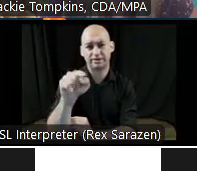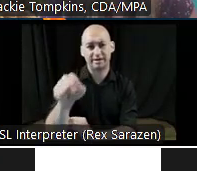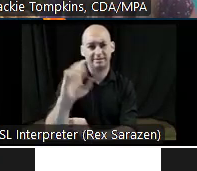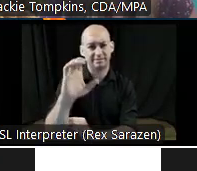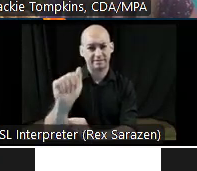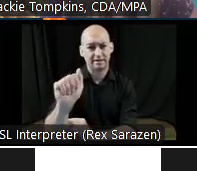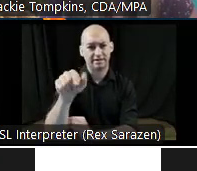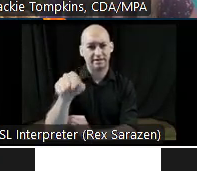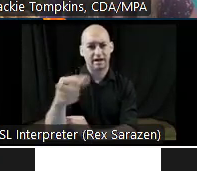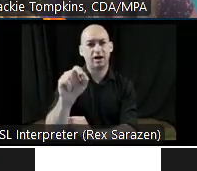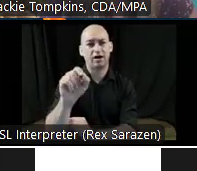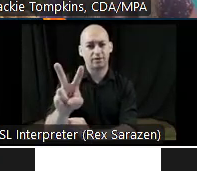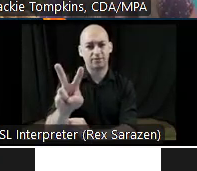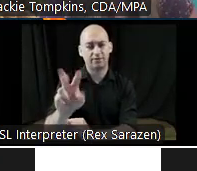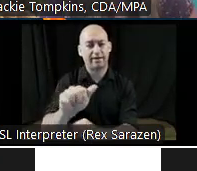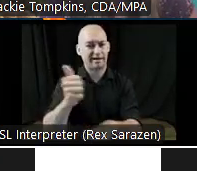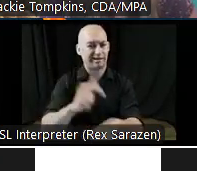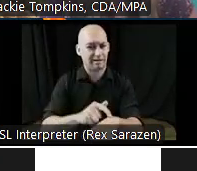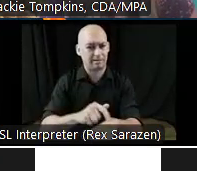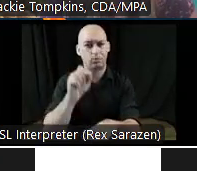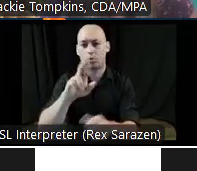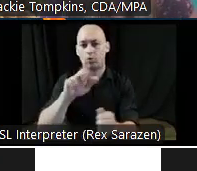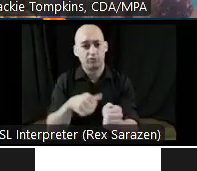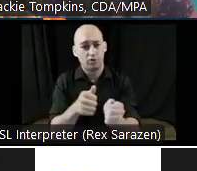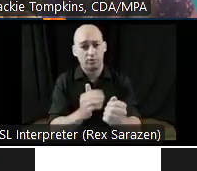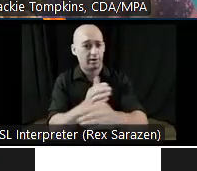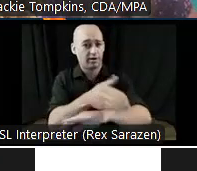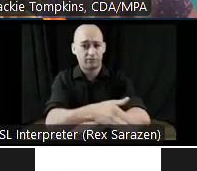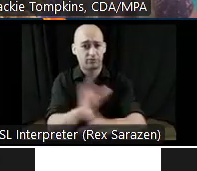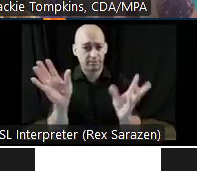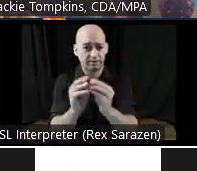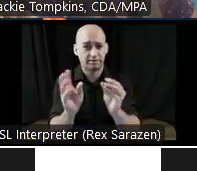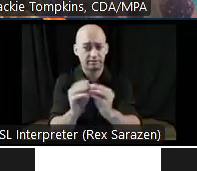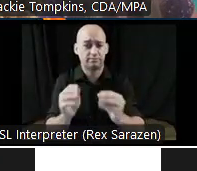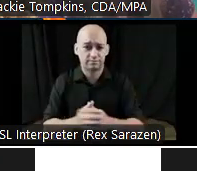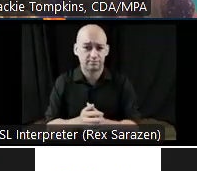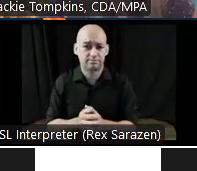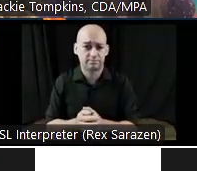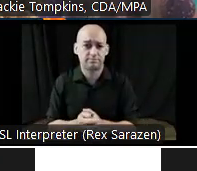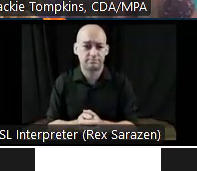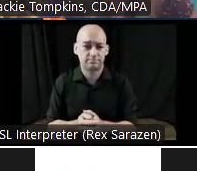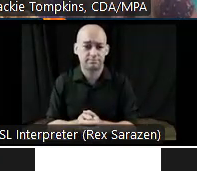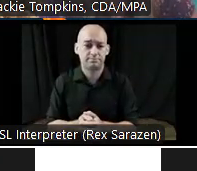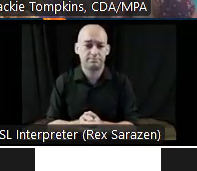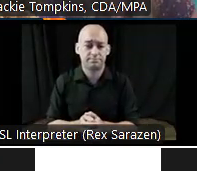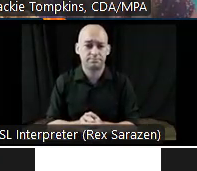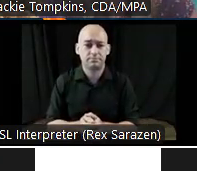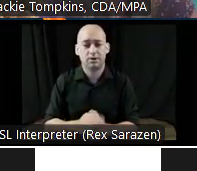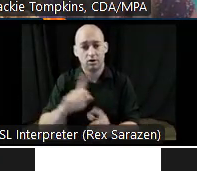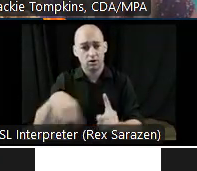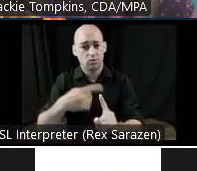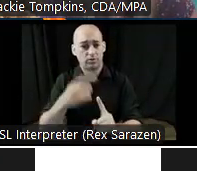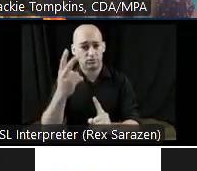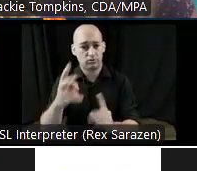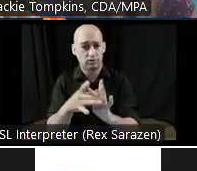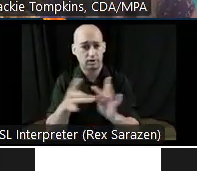engage@aging.ca.gov at any time or even following this meeting. Next slide. When we get to those 2 public comment periods,